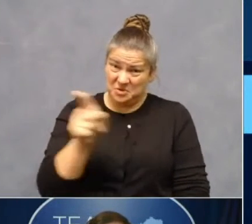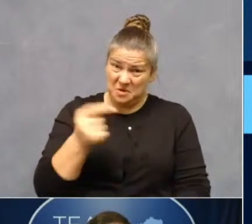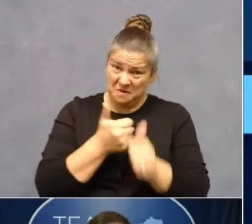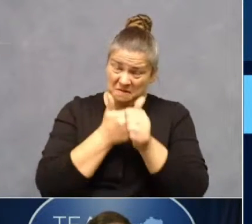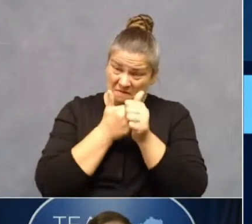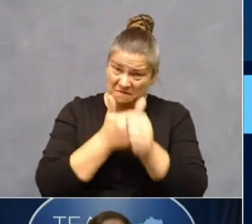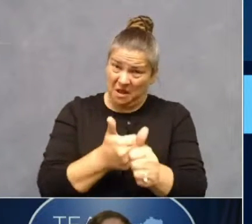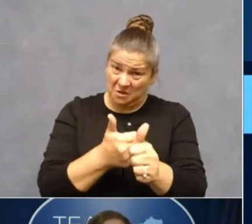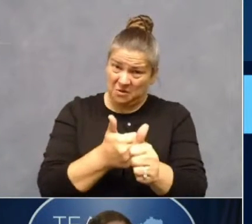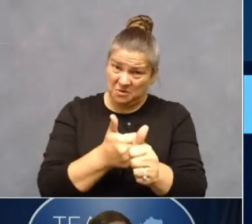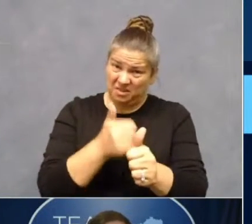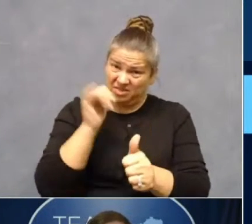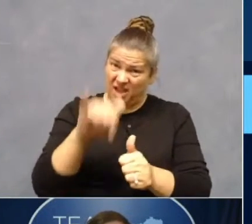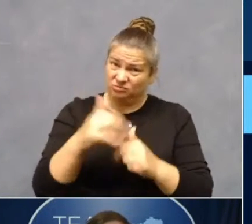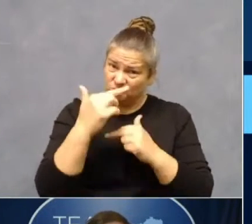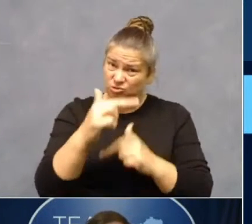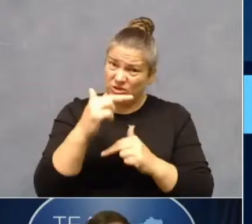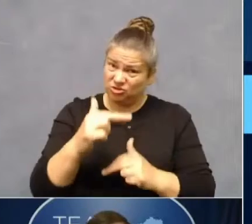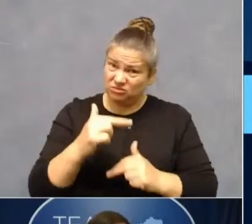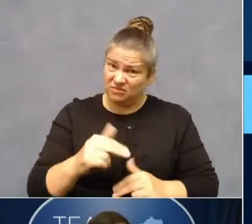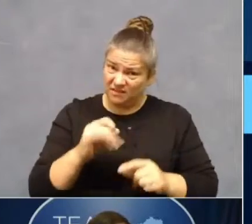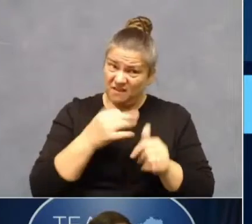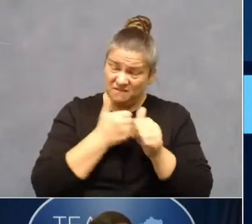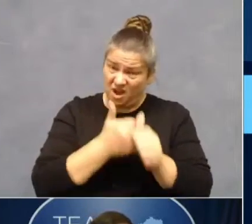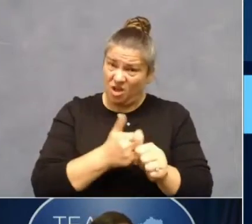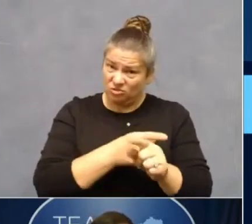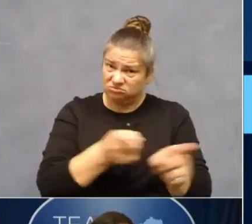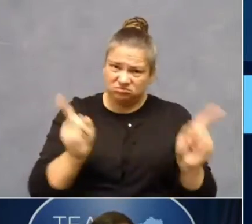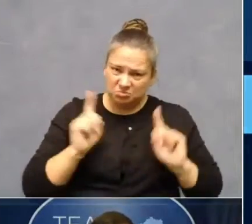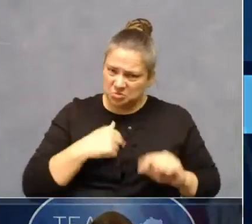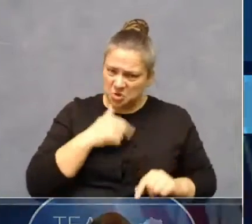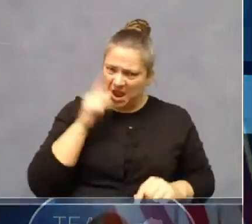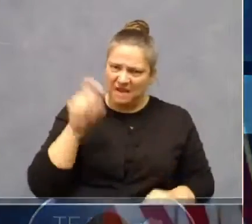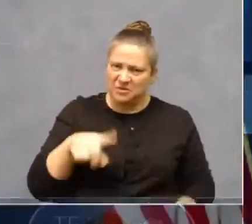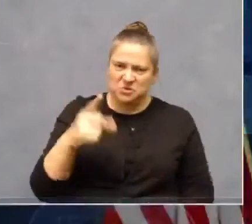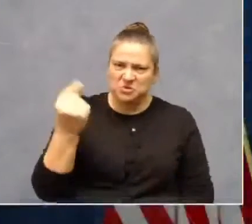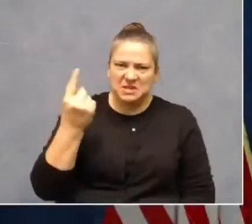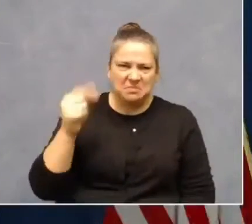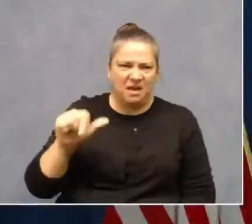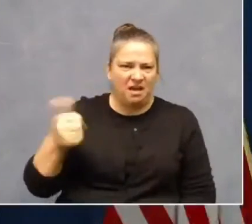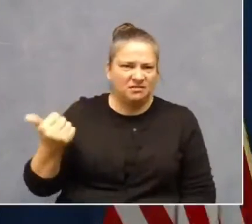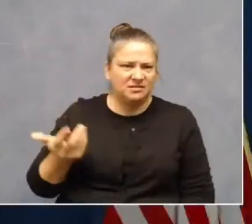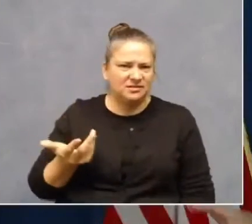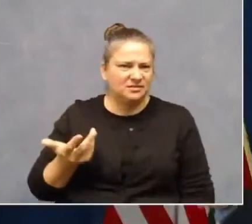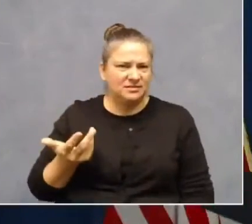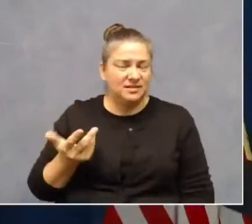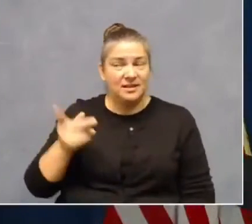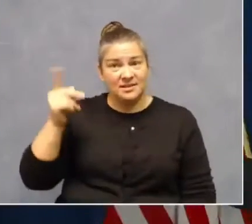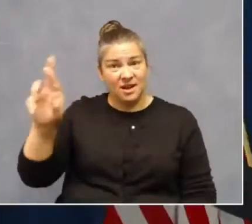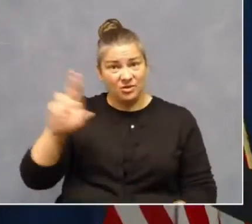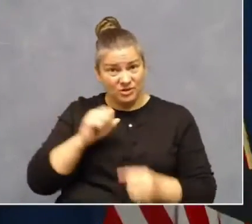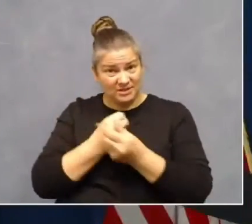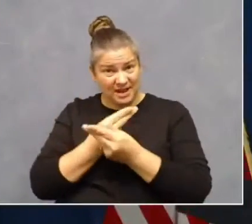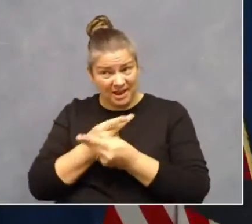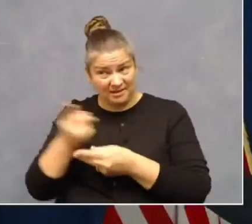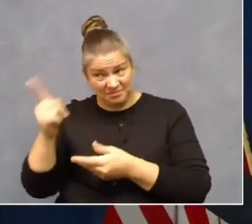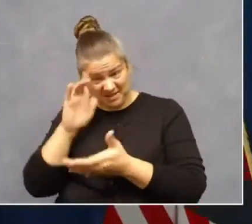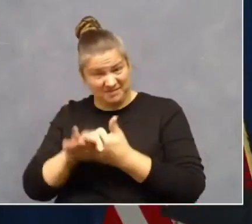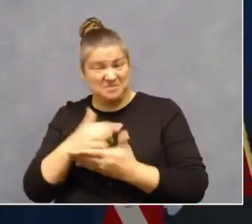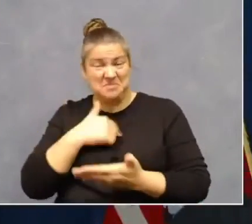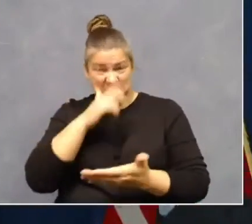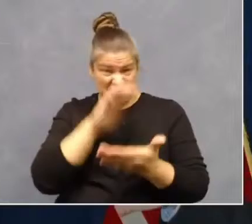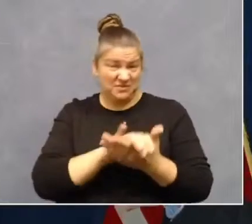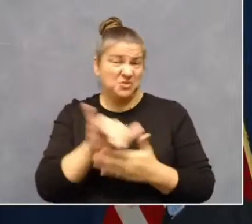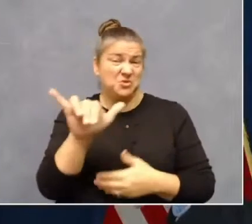restrictions, we wouldn't need to take additional steps. Dr. Stack believes, and I believe, that if we